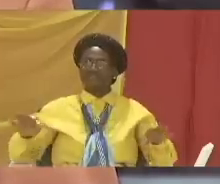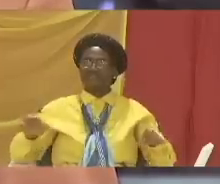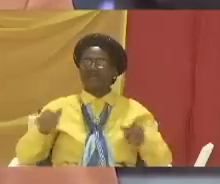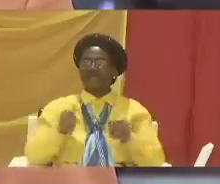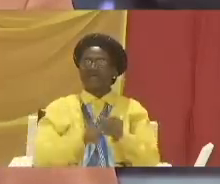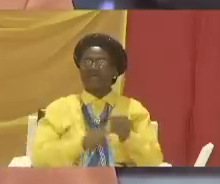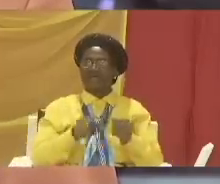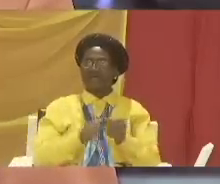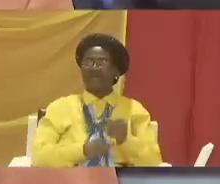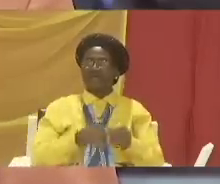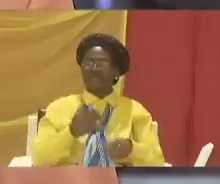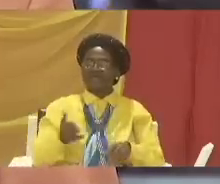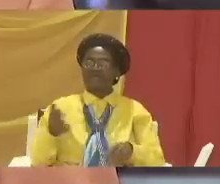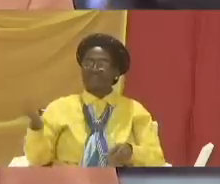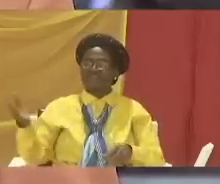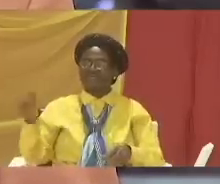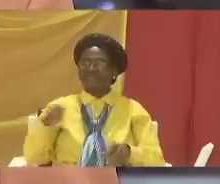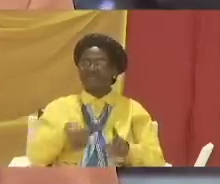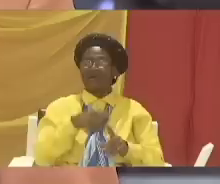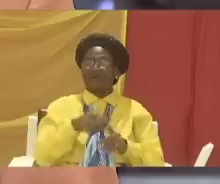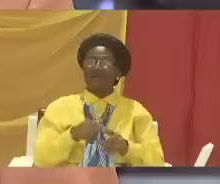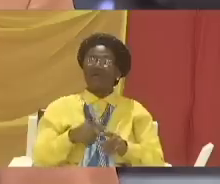everything about the original Jerusalem